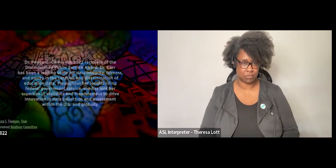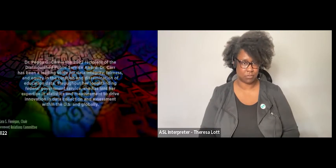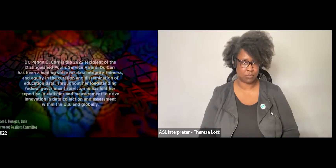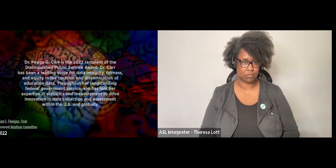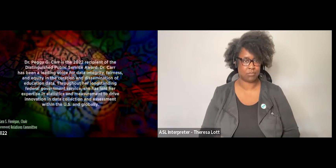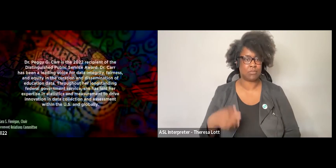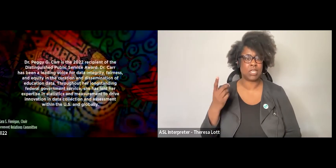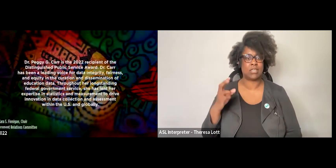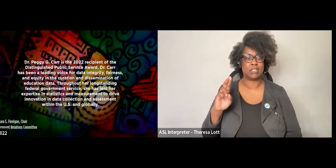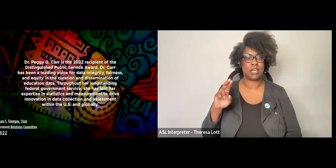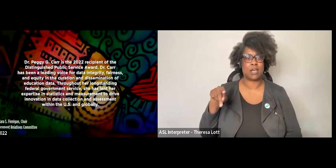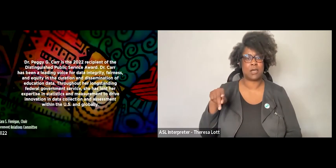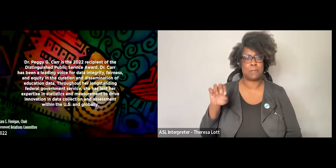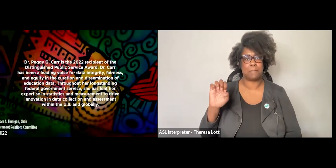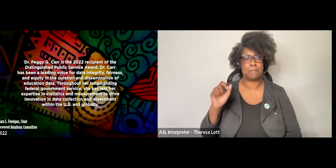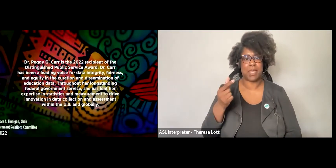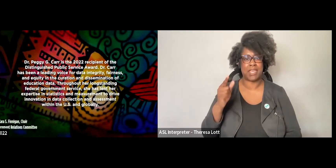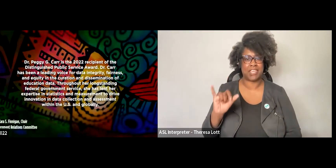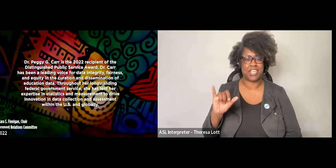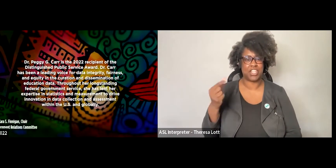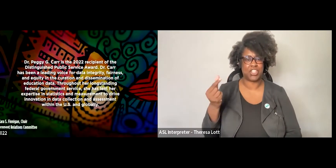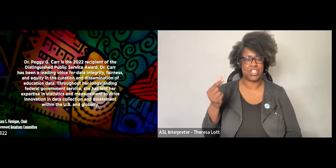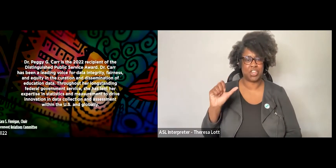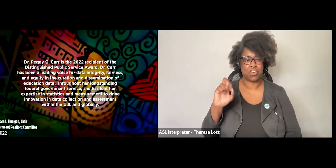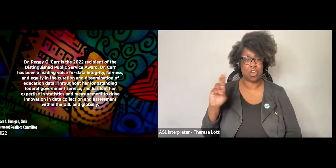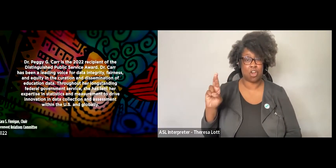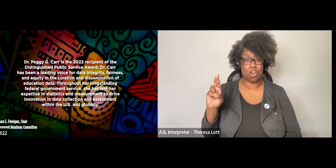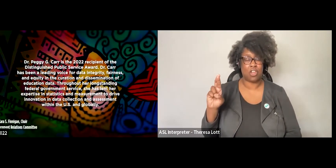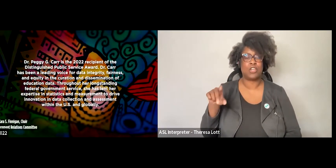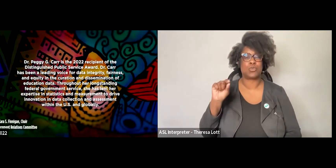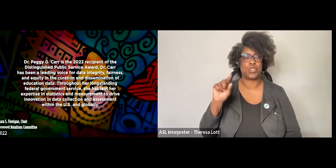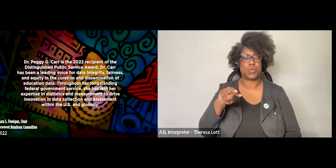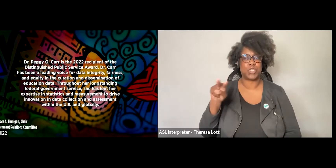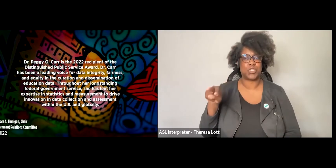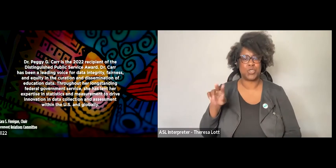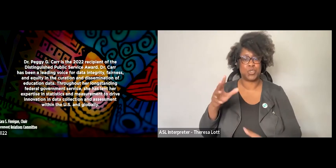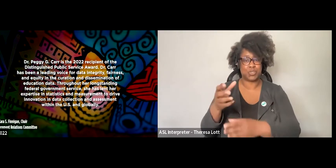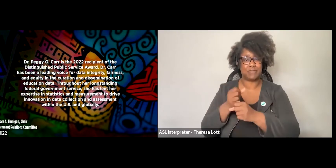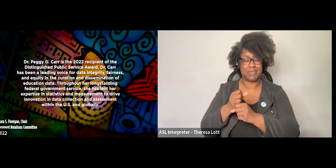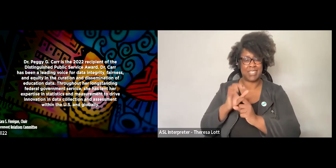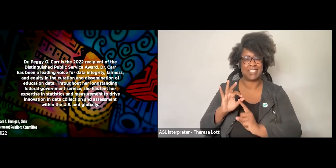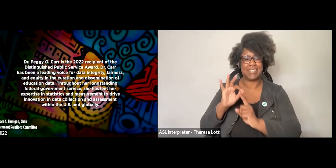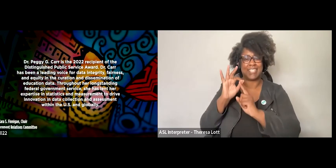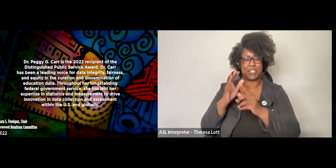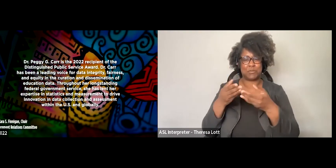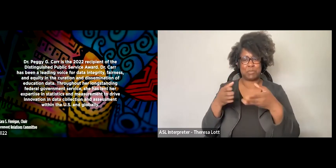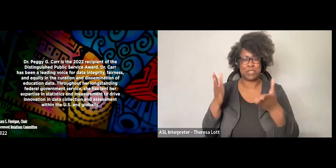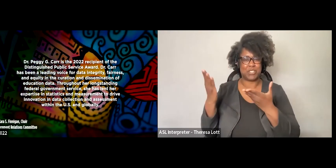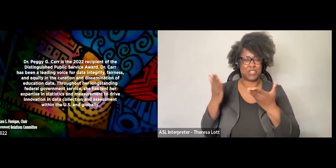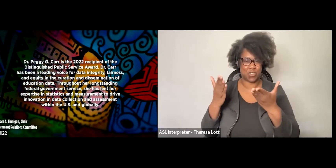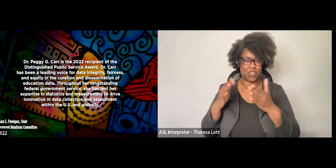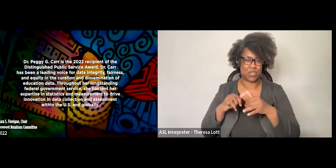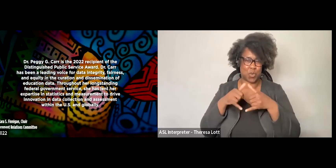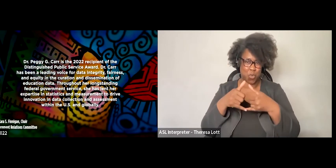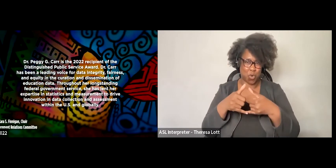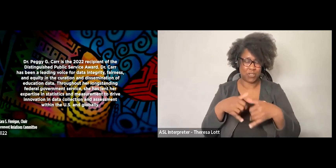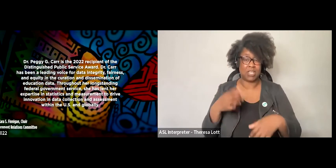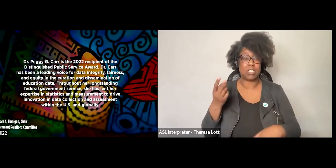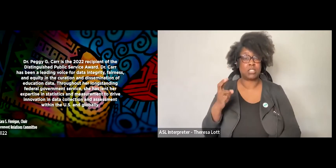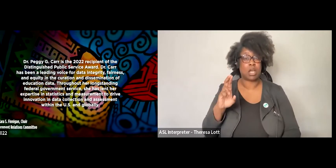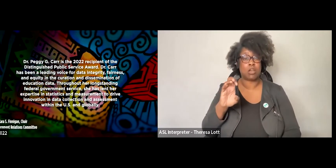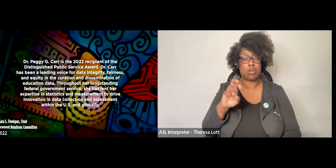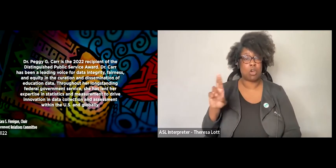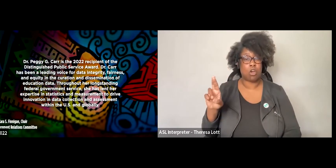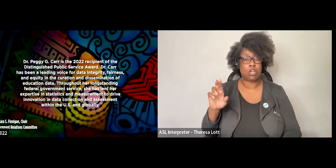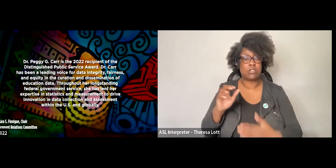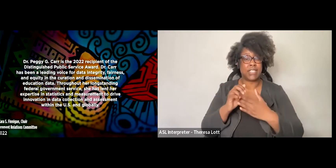Dr. Peggy G. Carr is the 2022 recipient of the Distinguished Public Service Award. Dr. Carr has been a leading voice